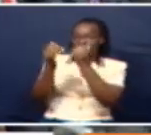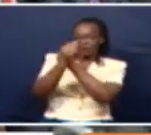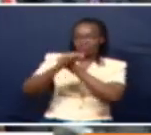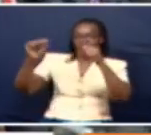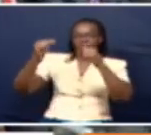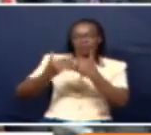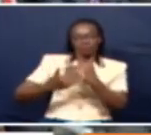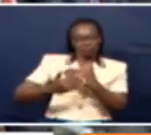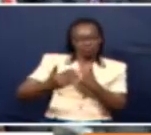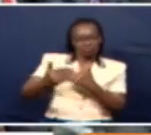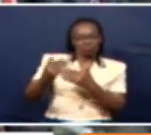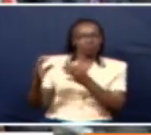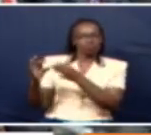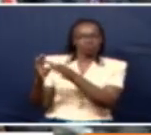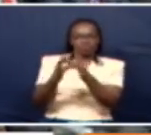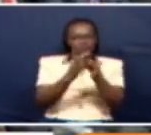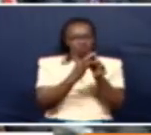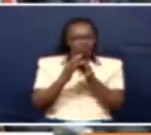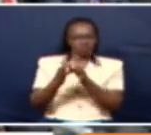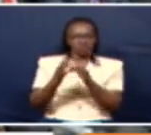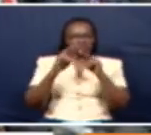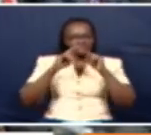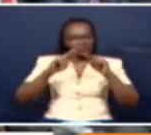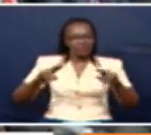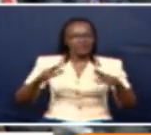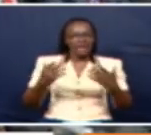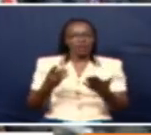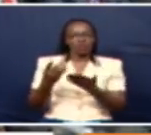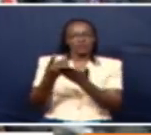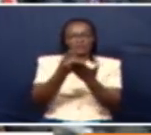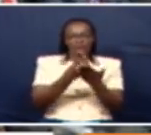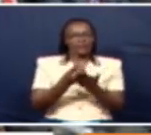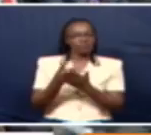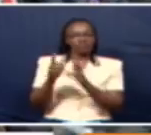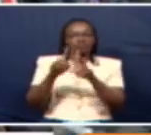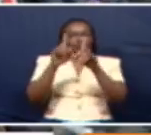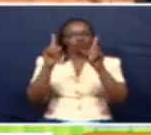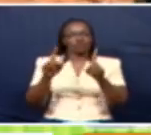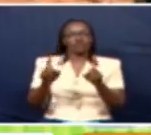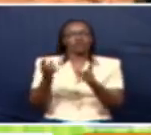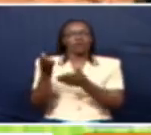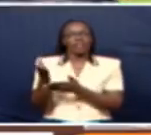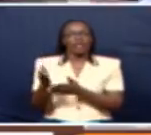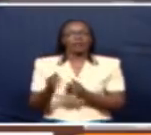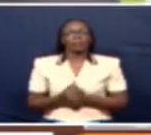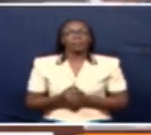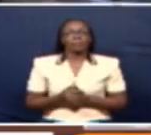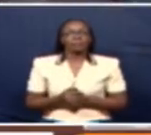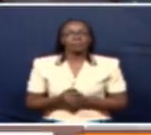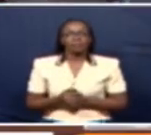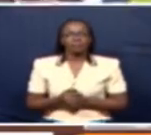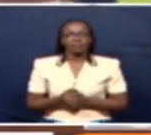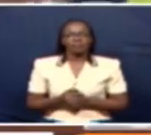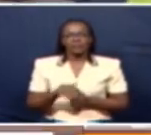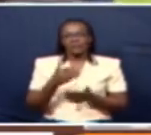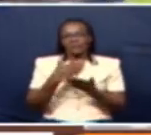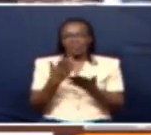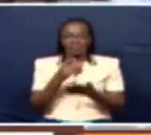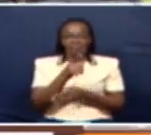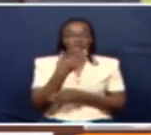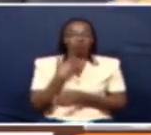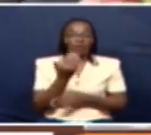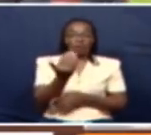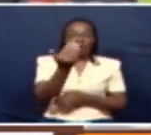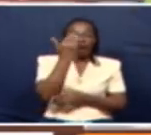foster unity and cohesion, the dialogue question warranting a response. Those who will want to ask me, are you going